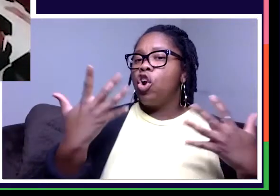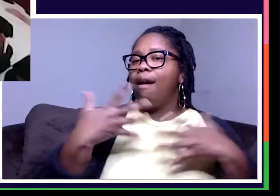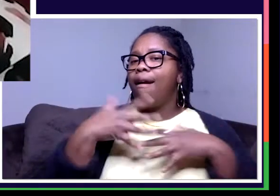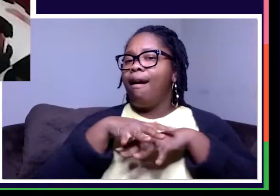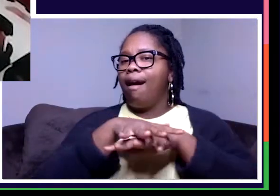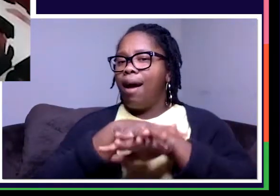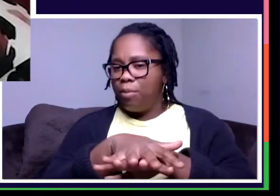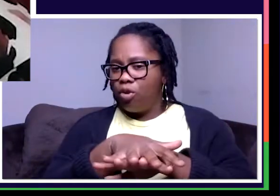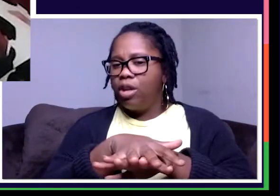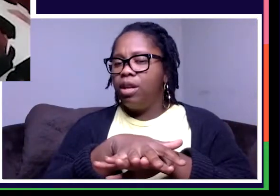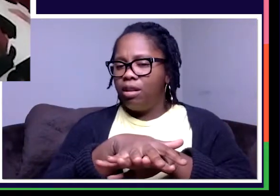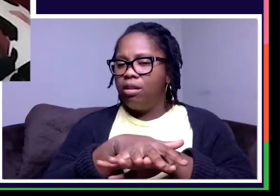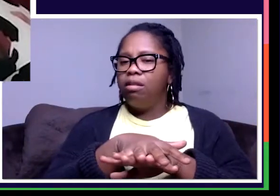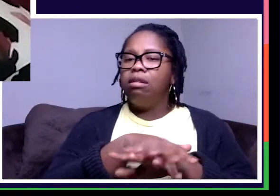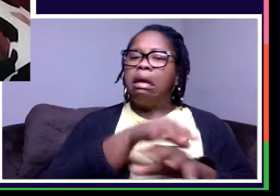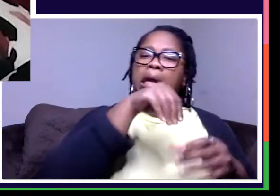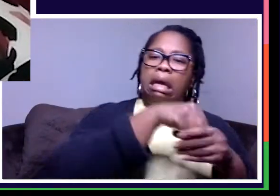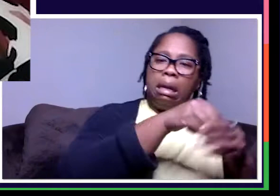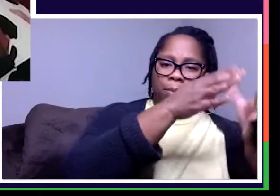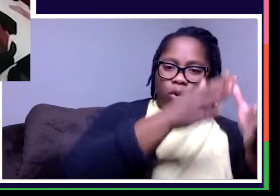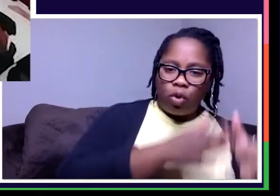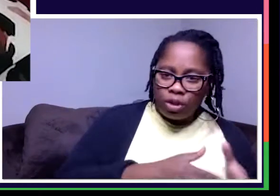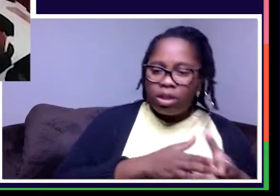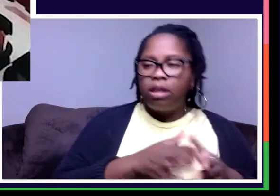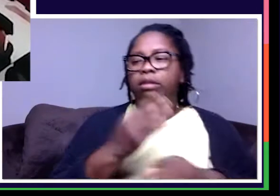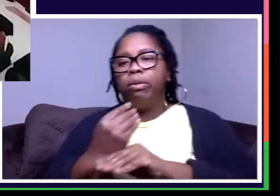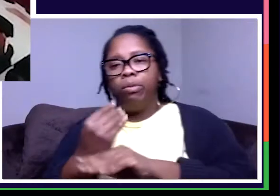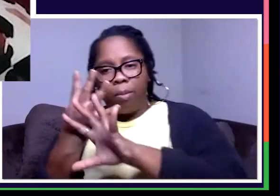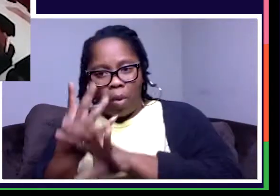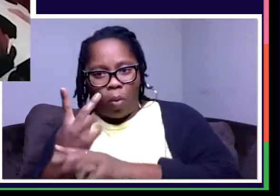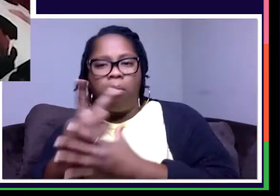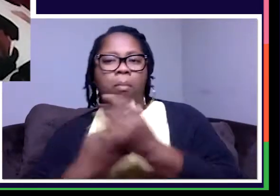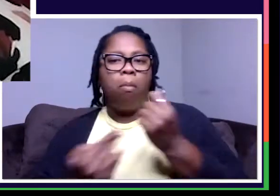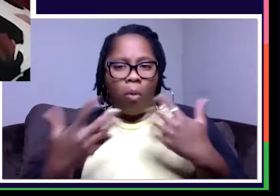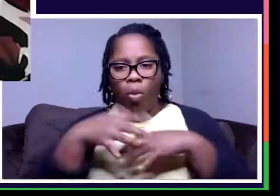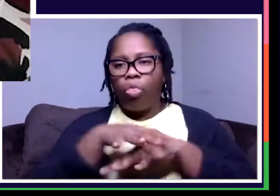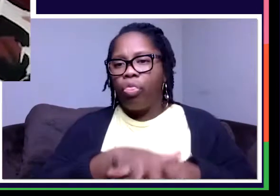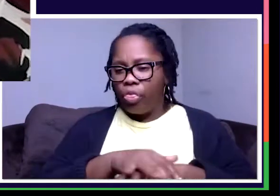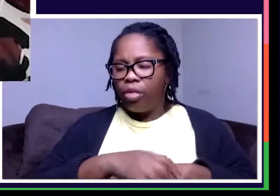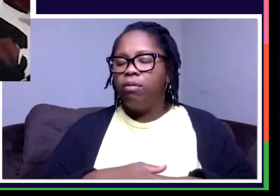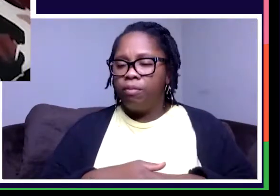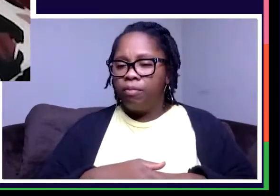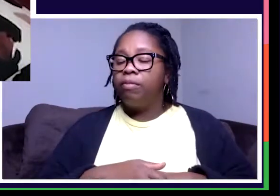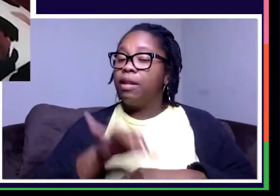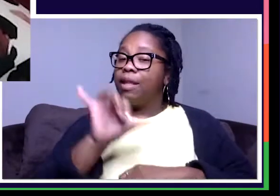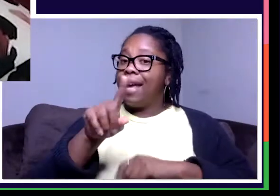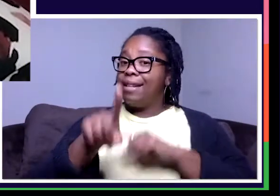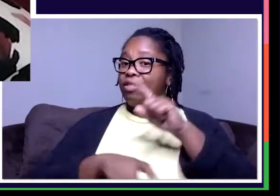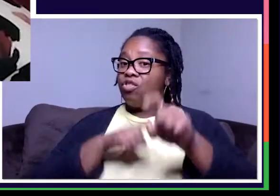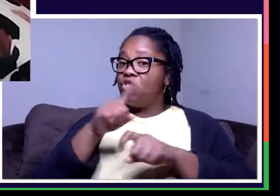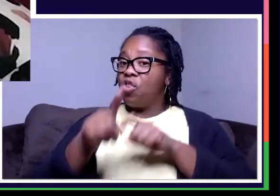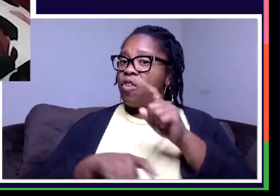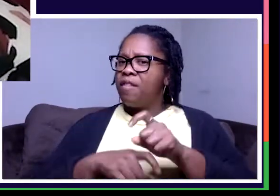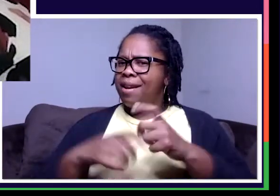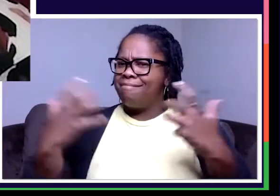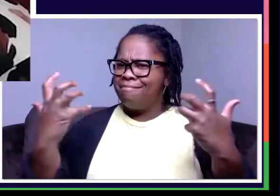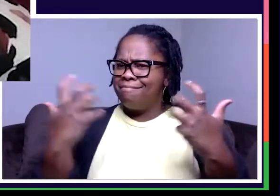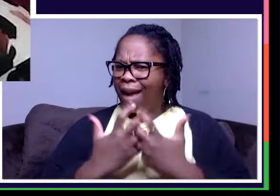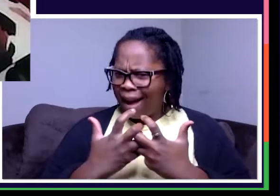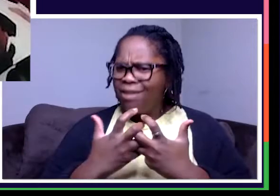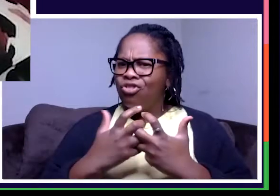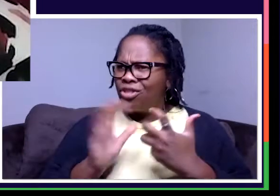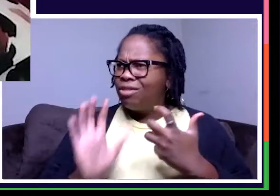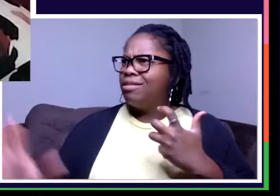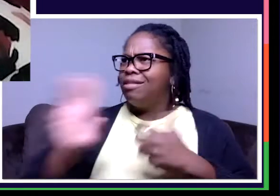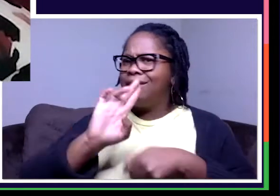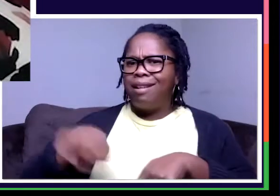34% prefer a hybrid model, with some learning in person and some remote. The survey